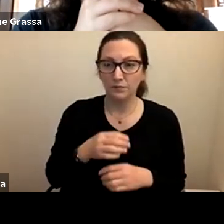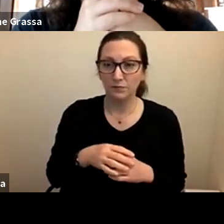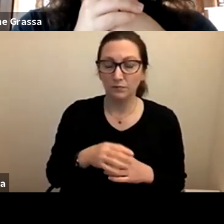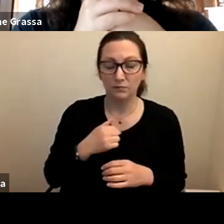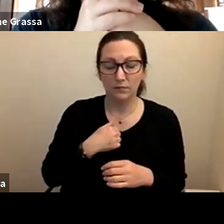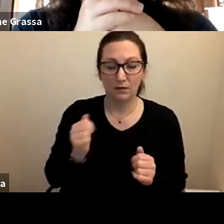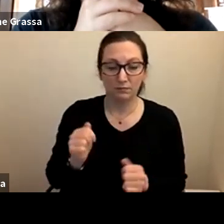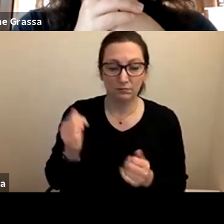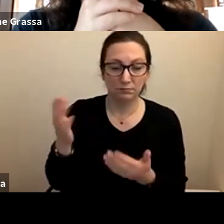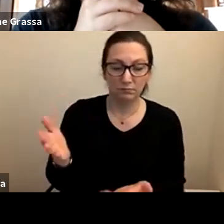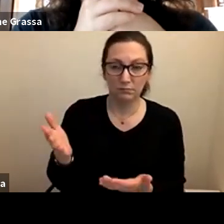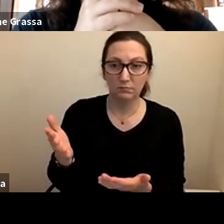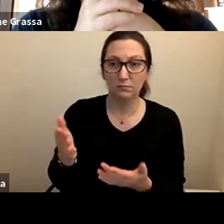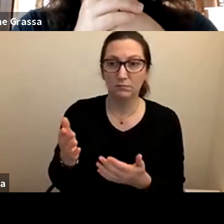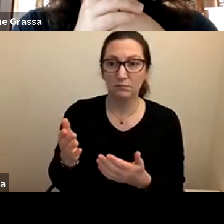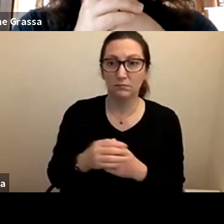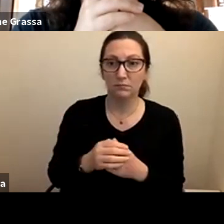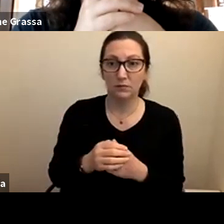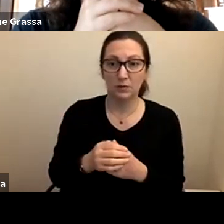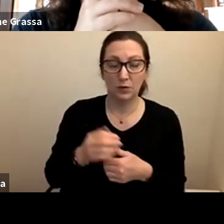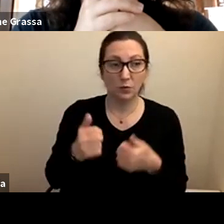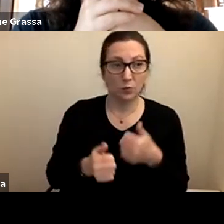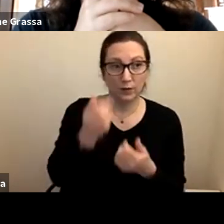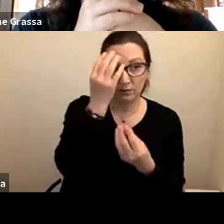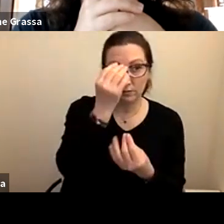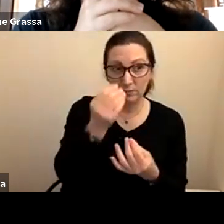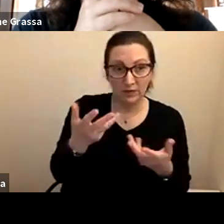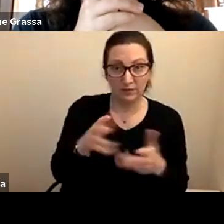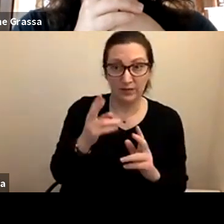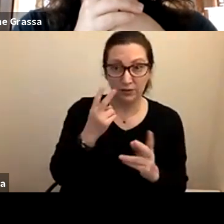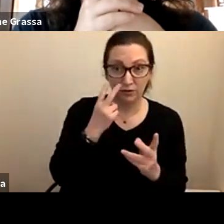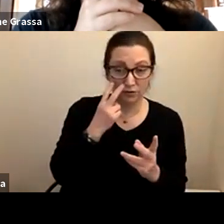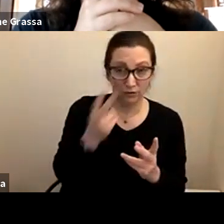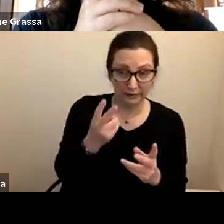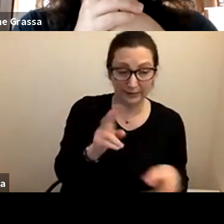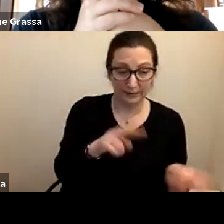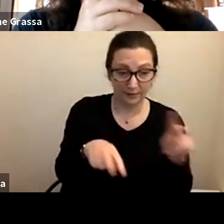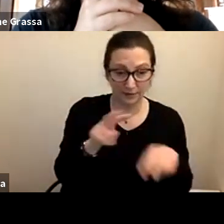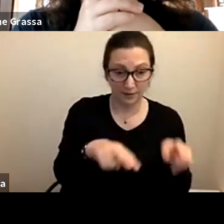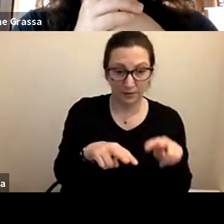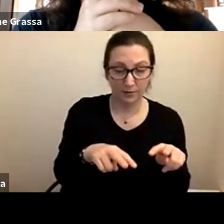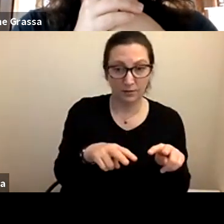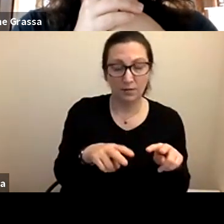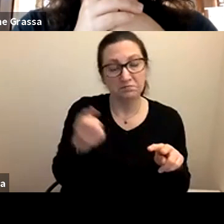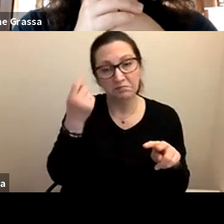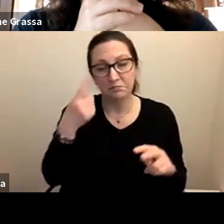the data that we have seen, although we haven't seen the actual results